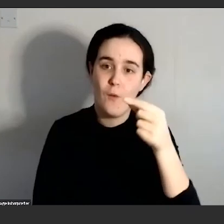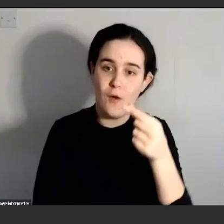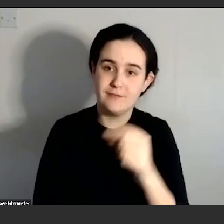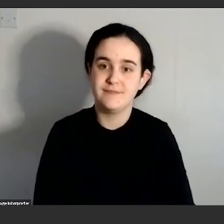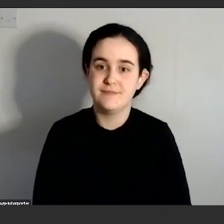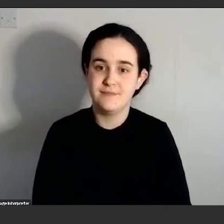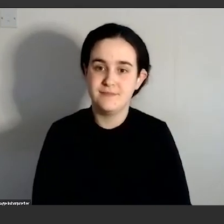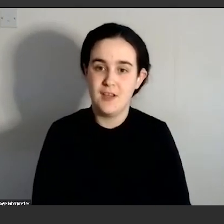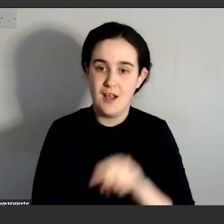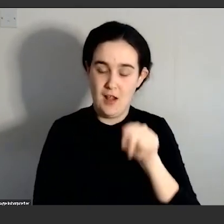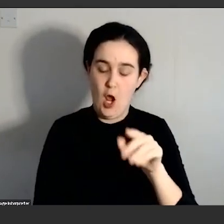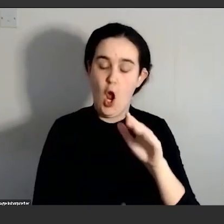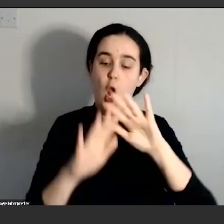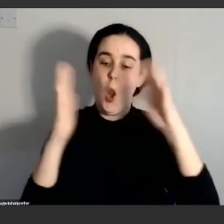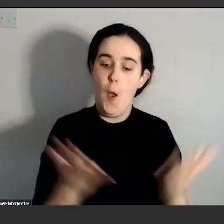joining.